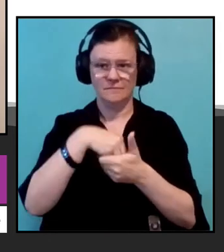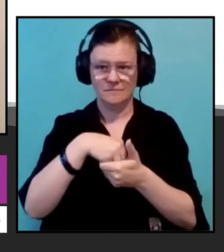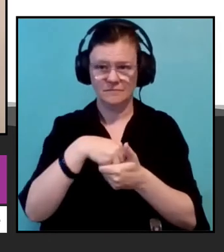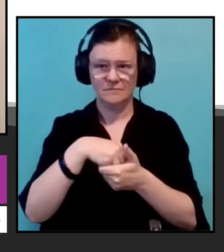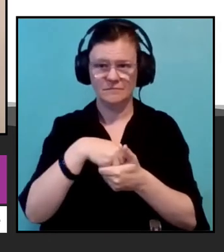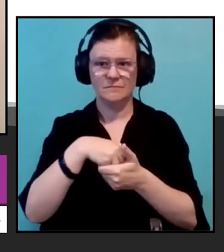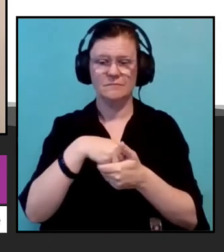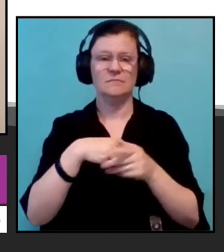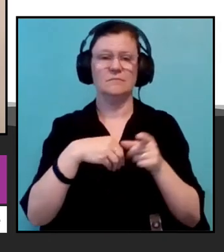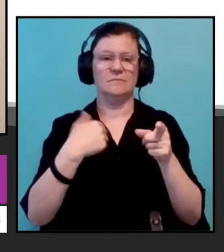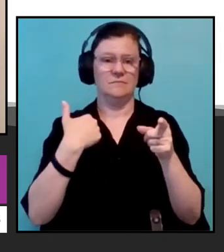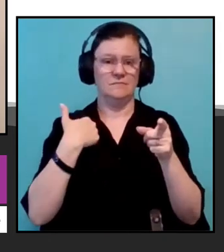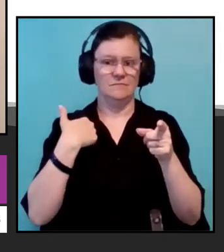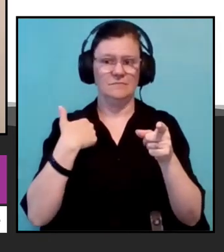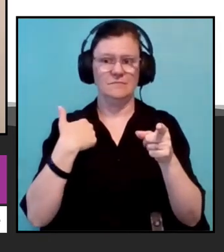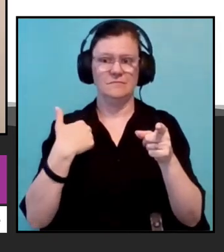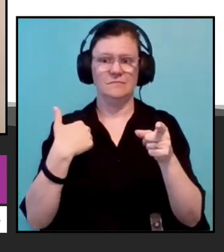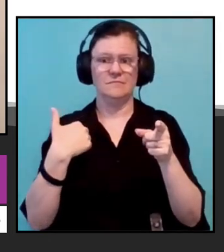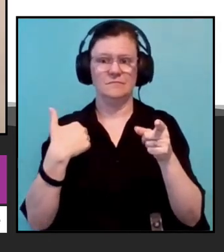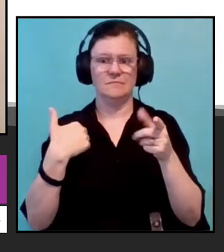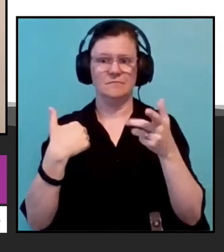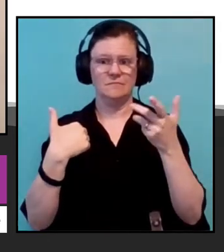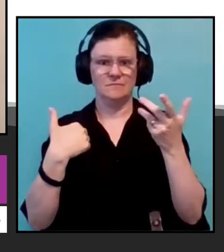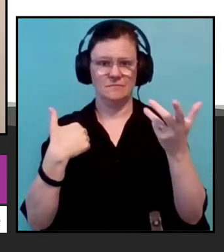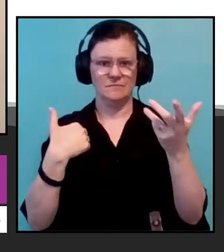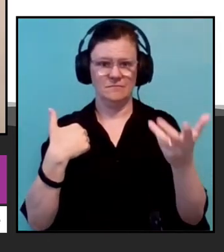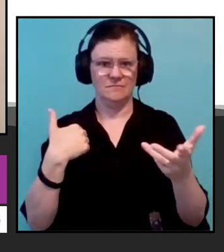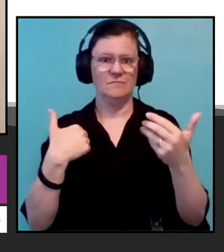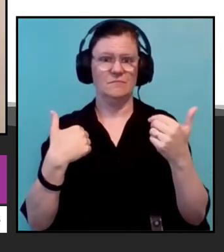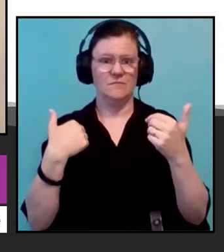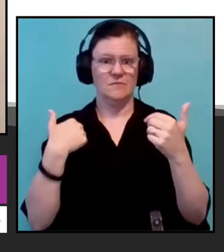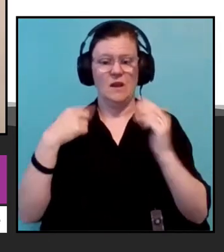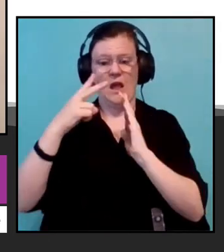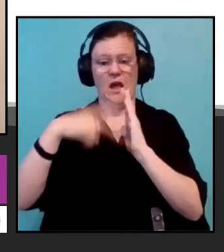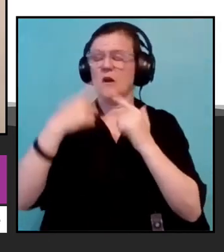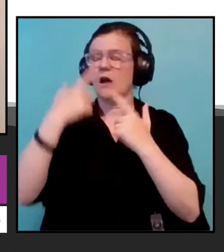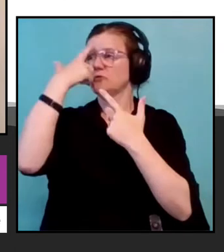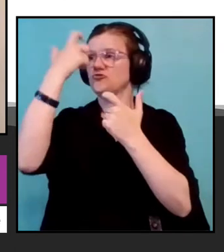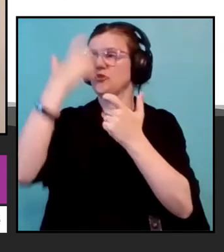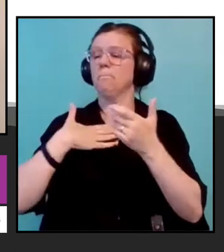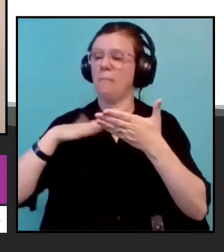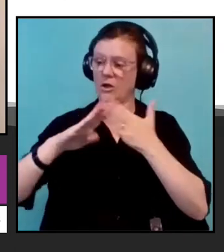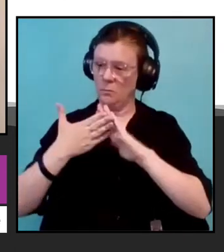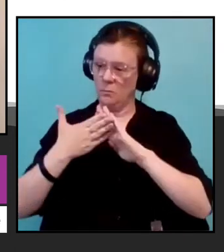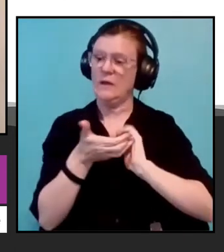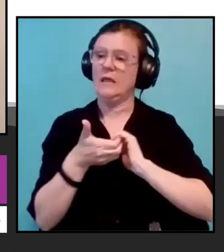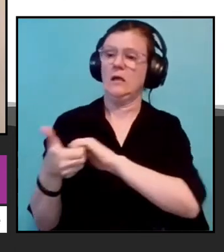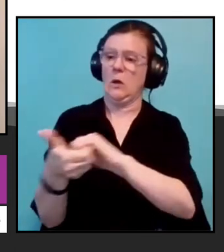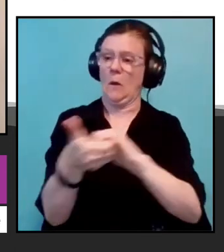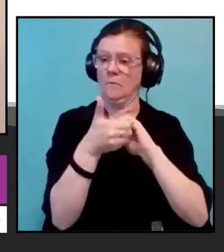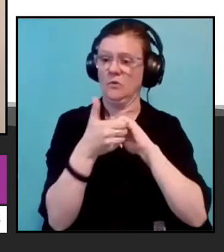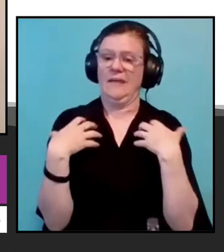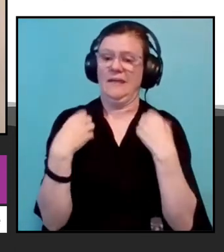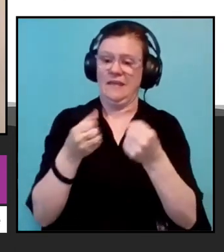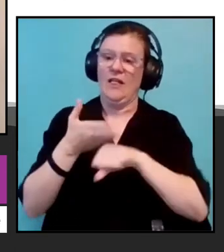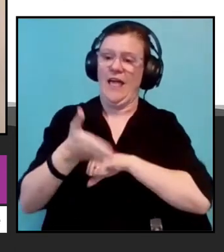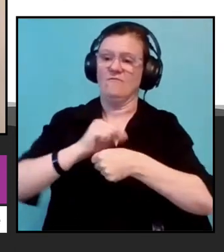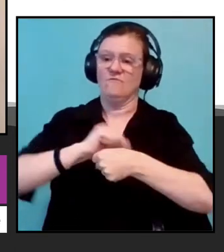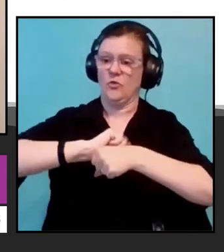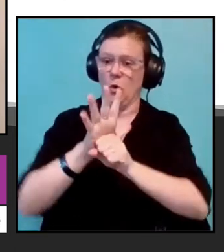of dreaming and why it's so critical. It reads, "I dream that my community come together and heal after the